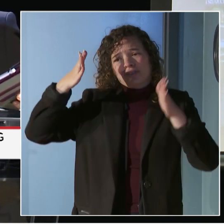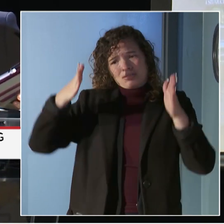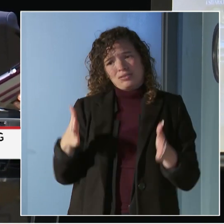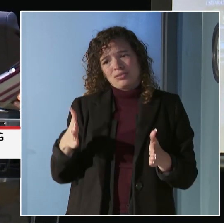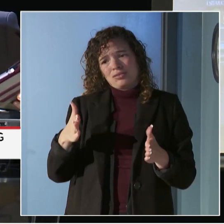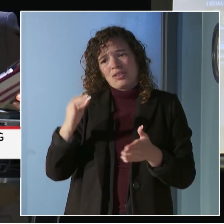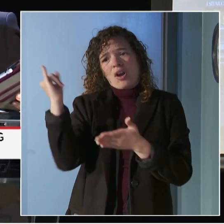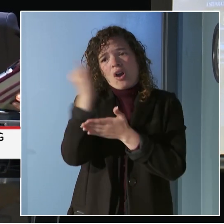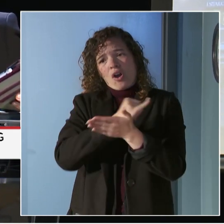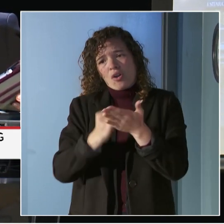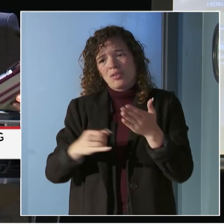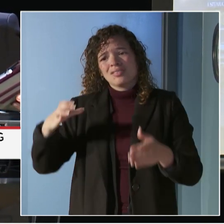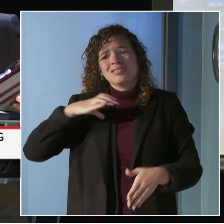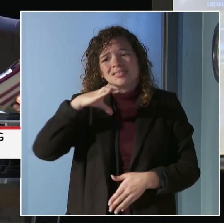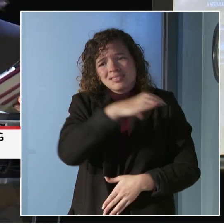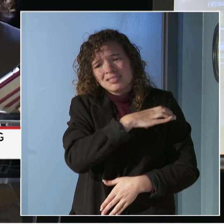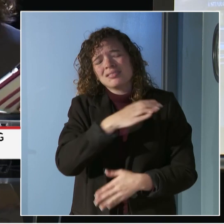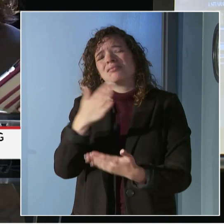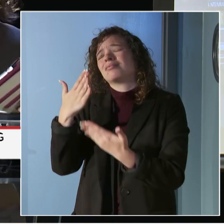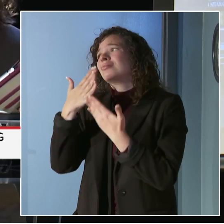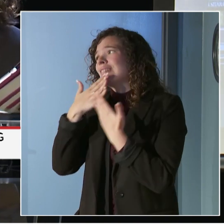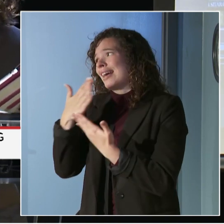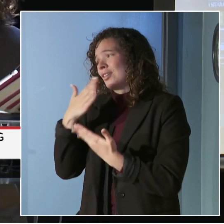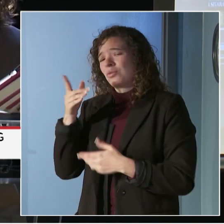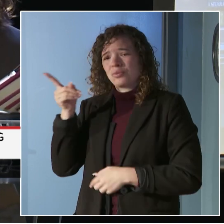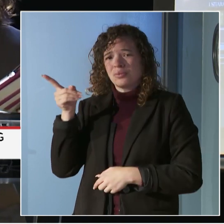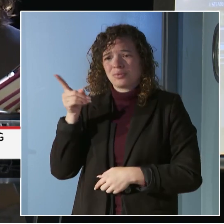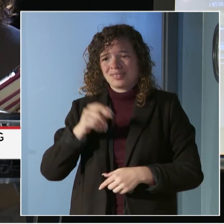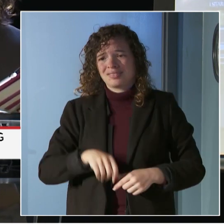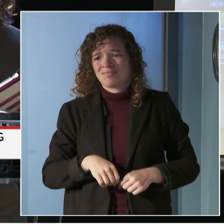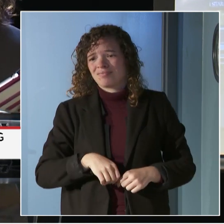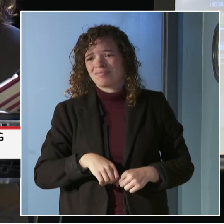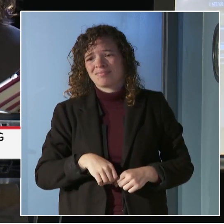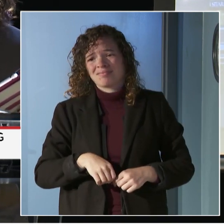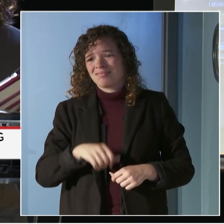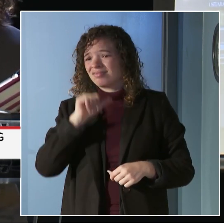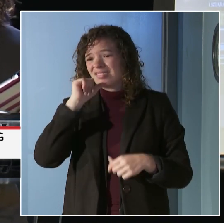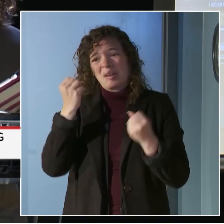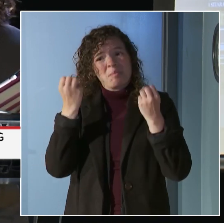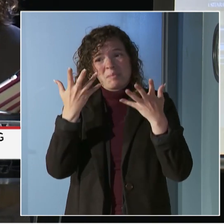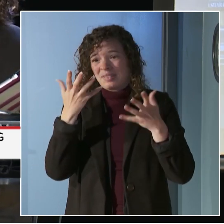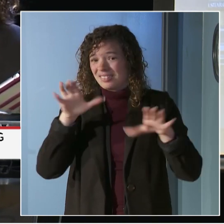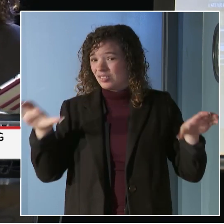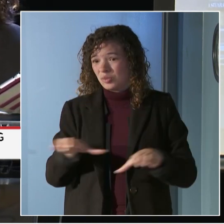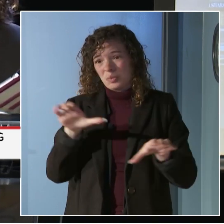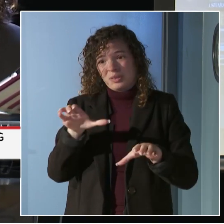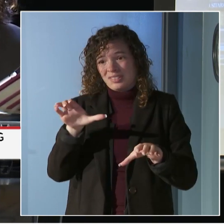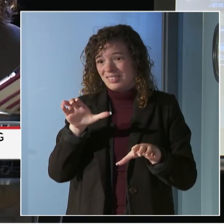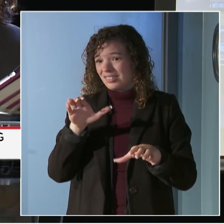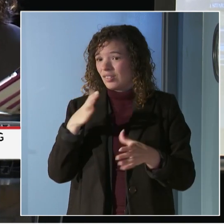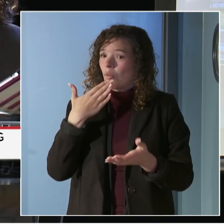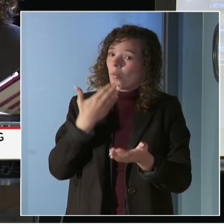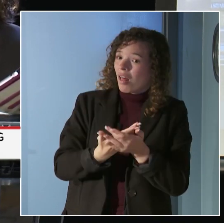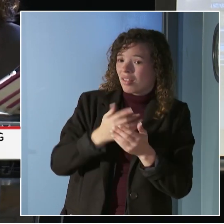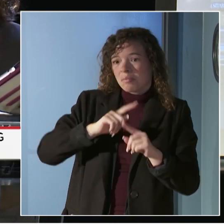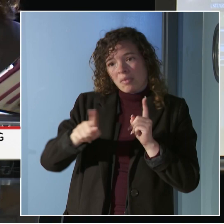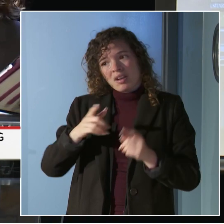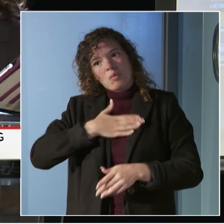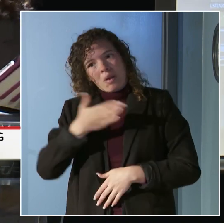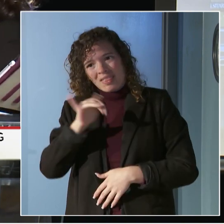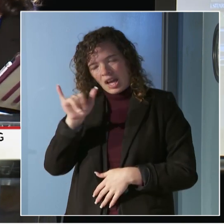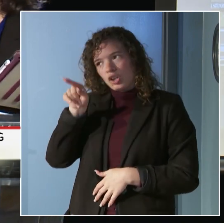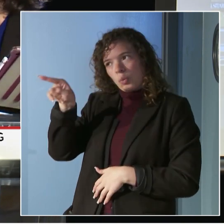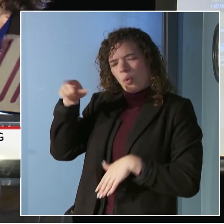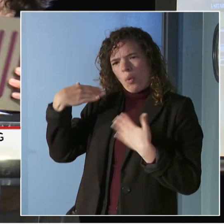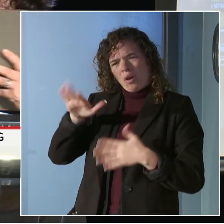that job, because there's not very many people who can do it as well or who are willing to do it. Kind of you. Yeah, and